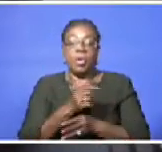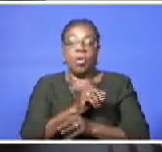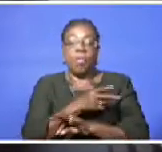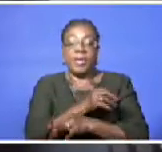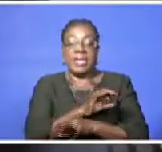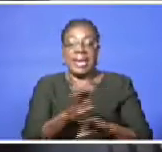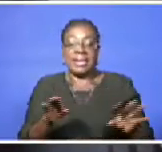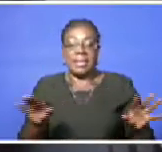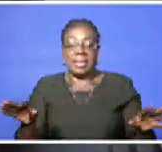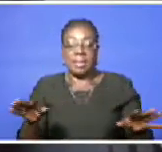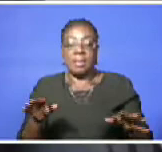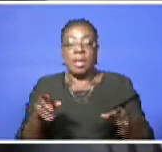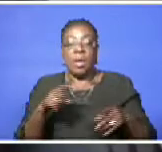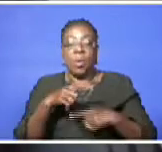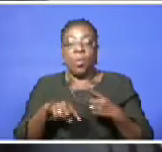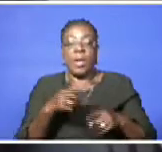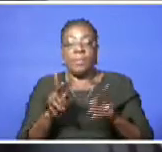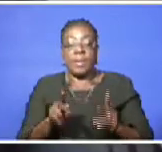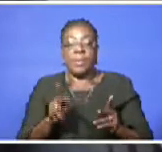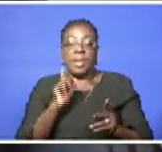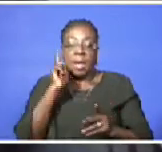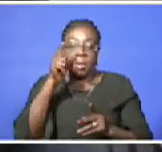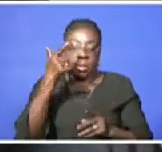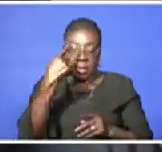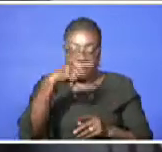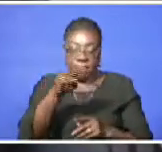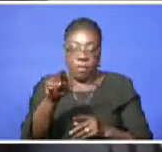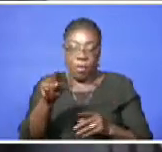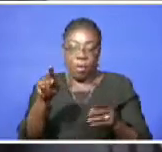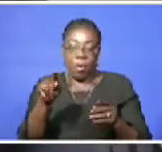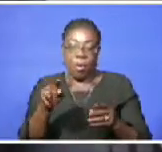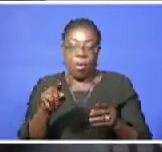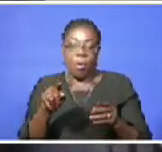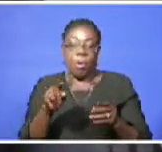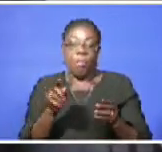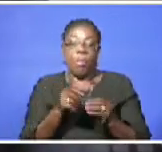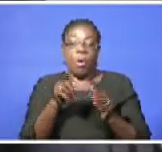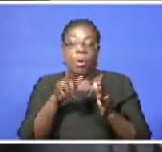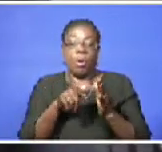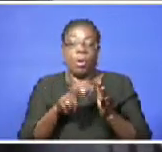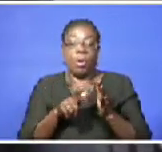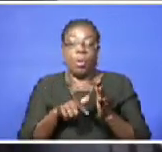COVID-19 time when people are looking for more